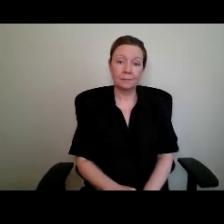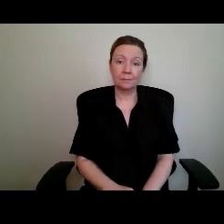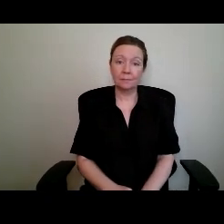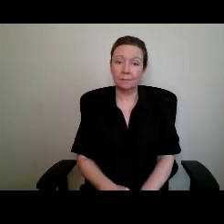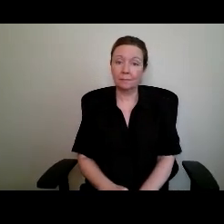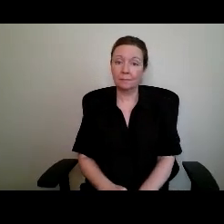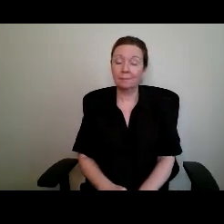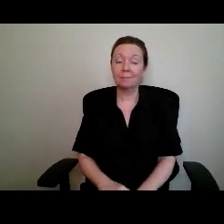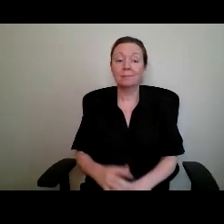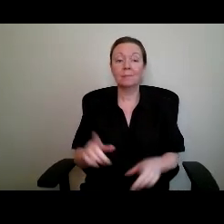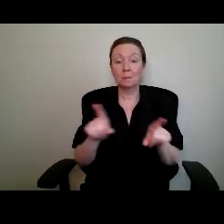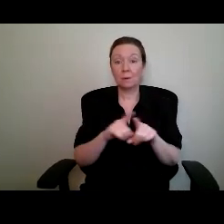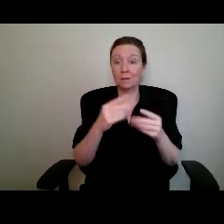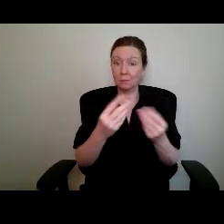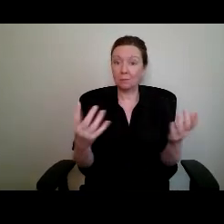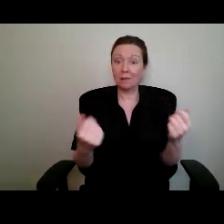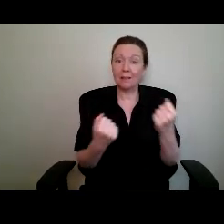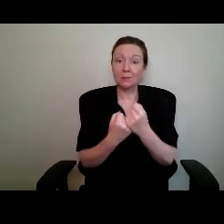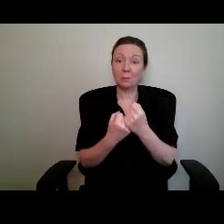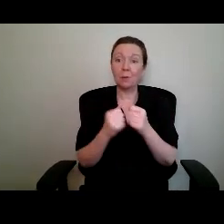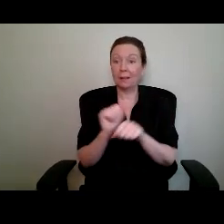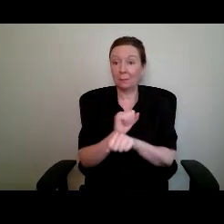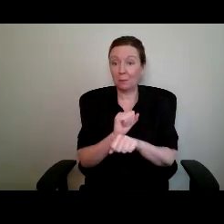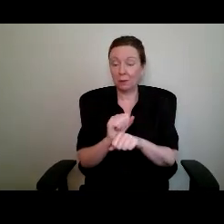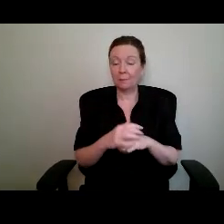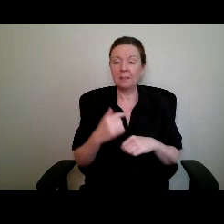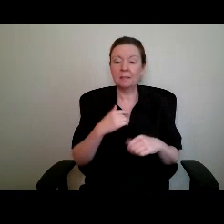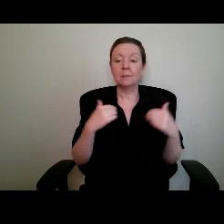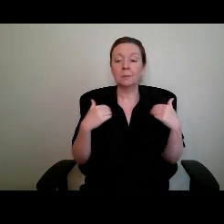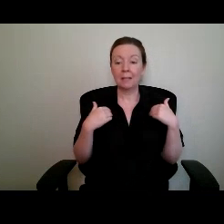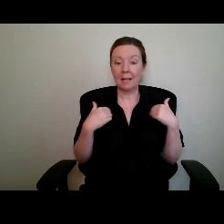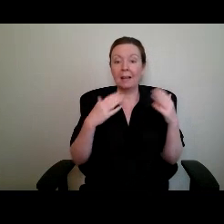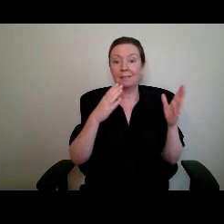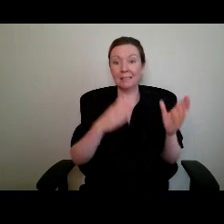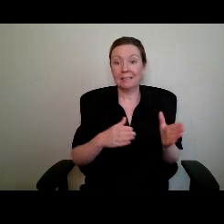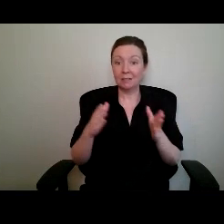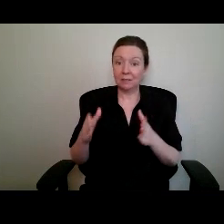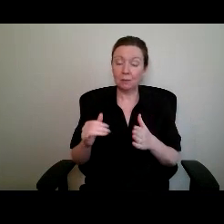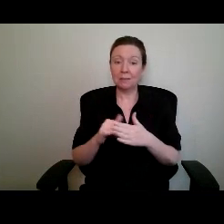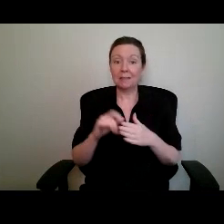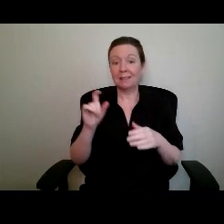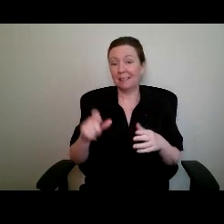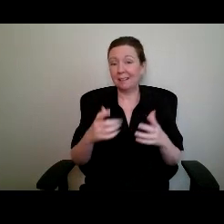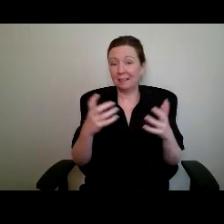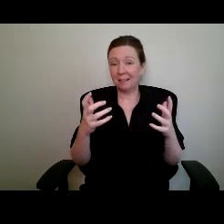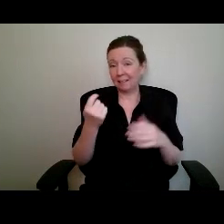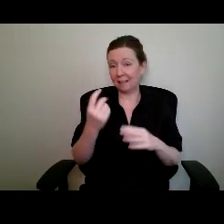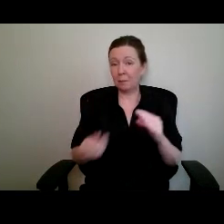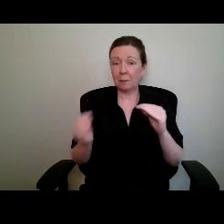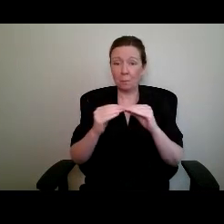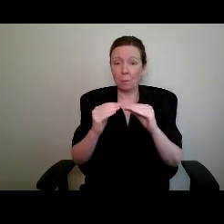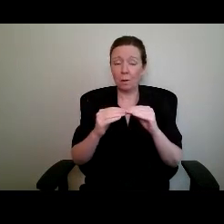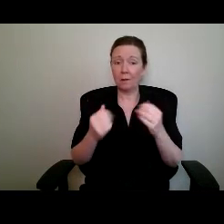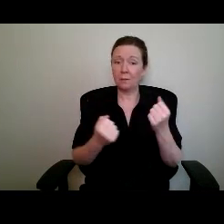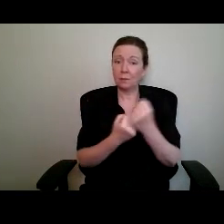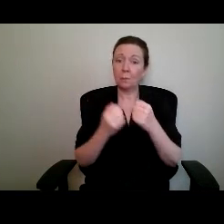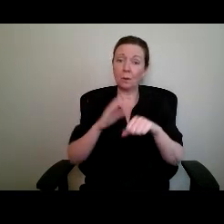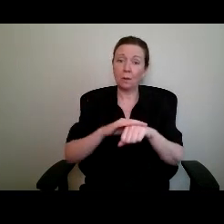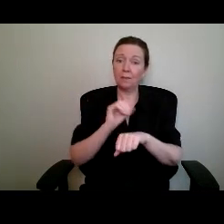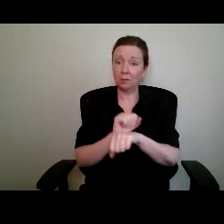And we also provide supported employment. So we have individuals that may need a little bit more support on the